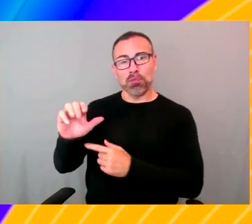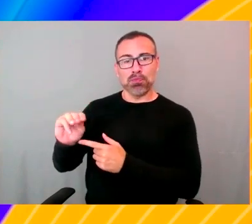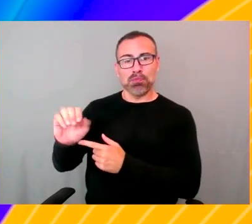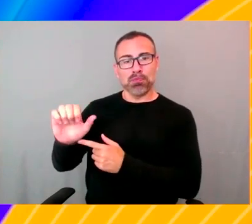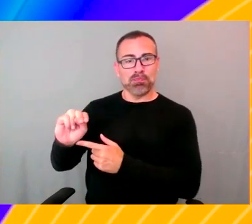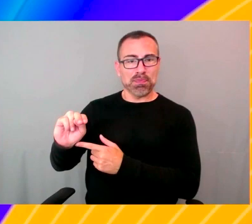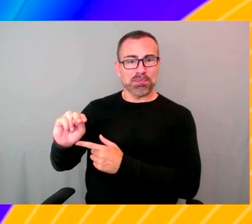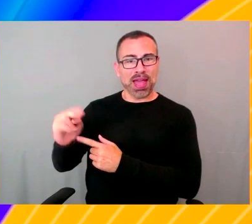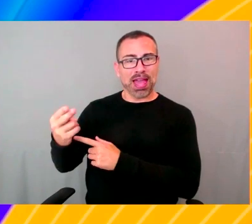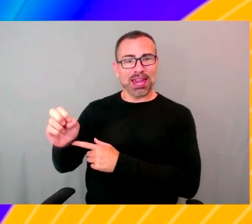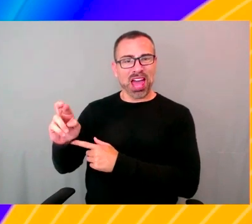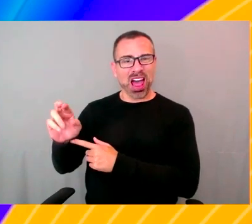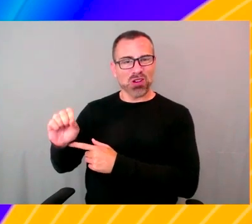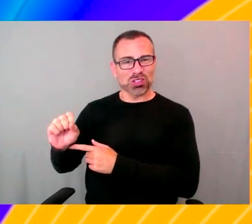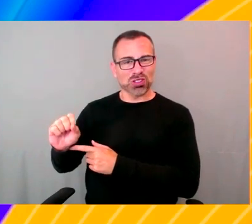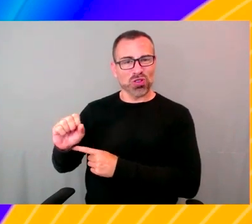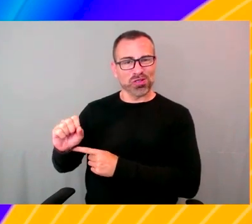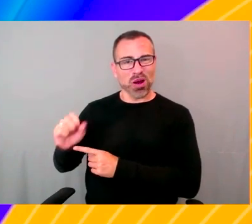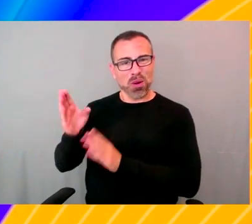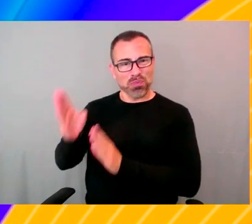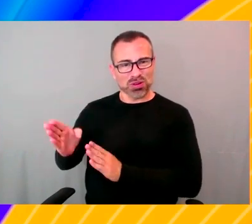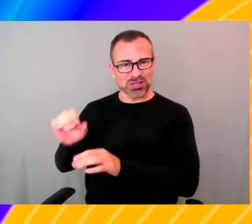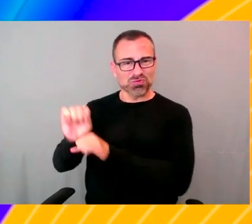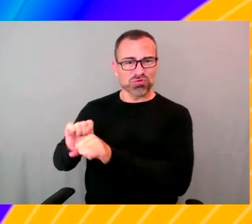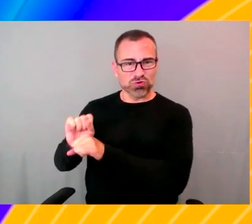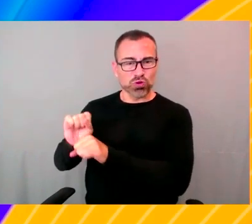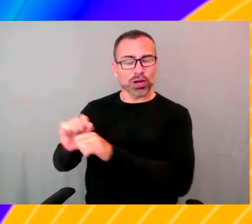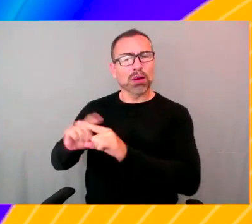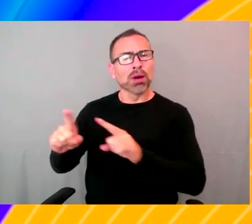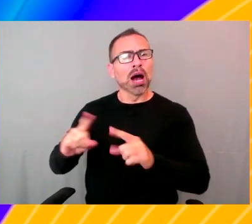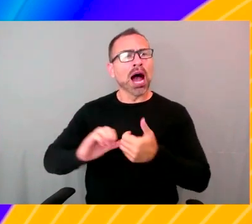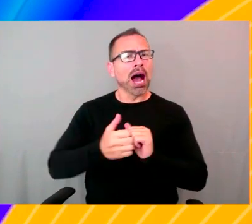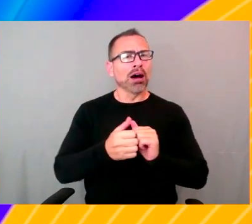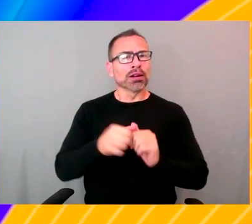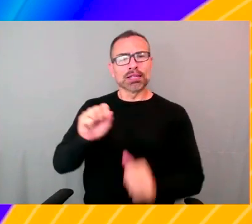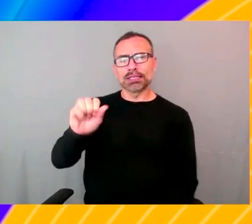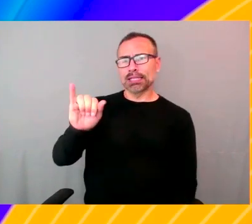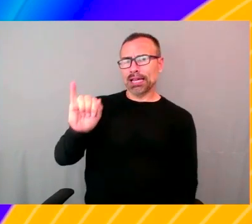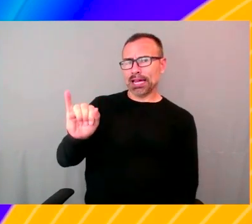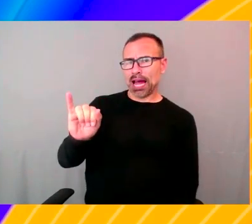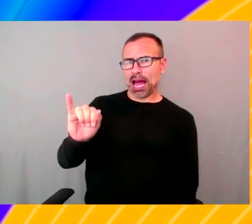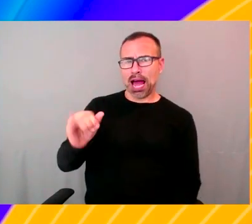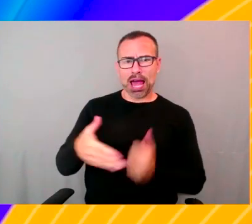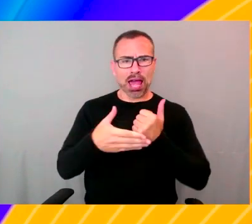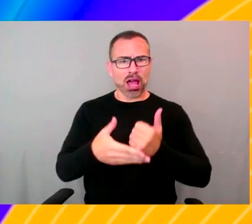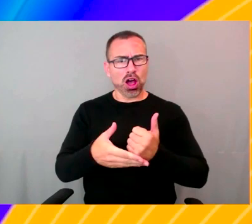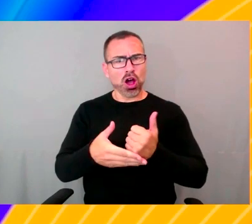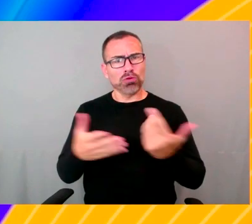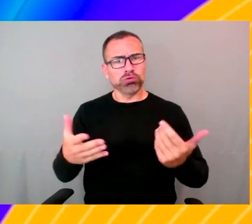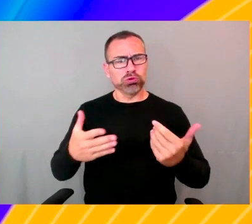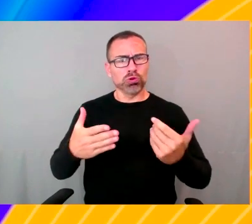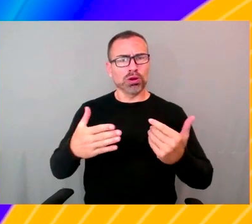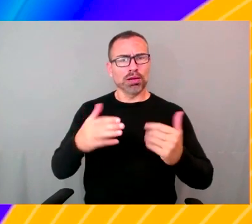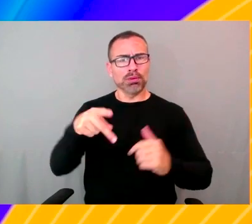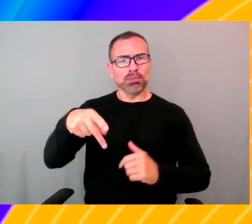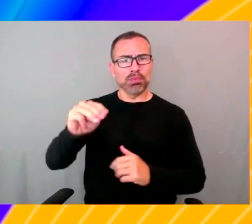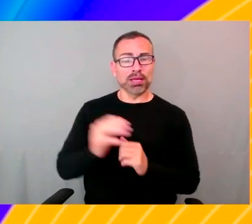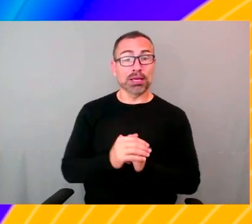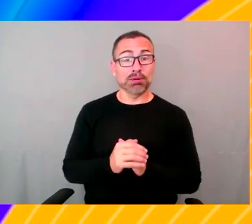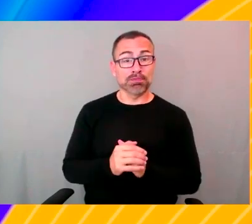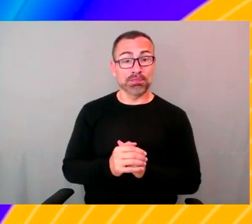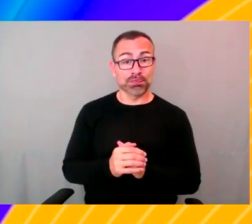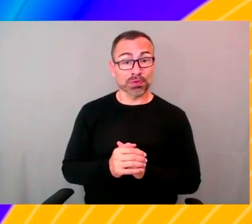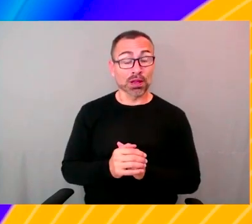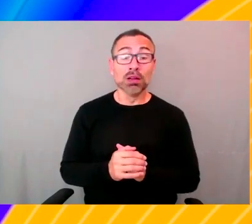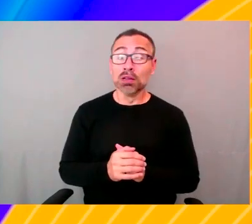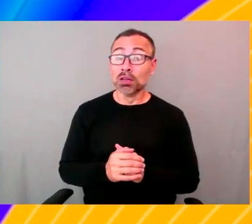out with predictive maintenance? So the good thing about AI/ML is that it's helping you get all of that data in place from your